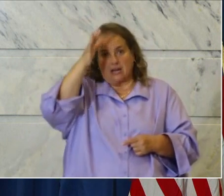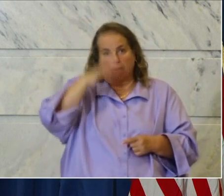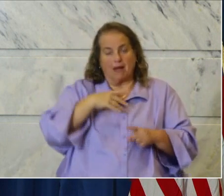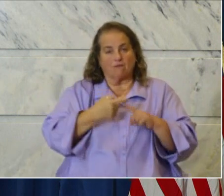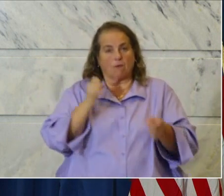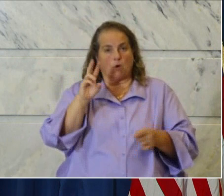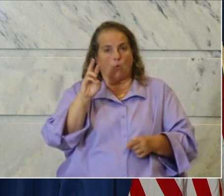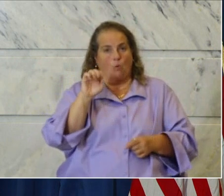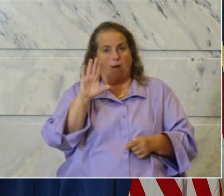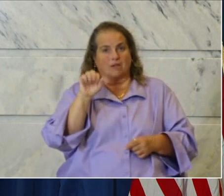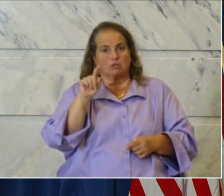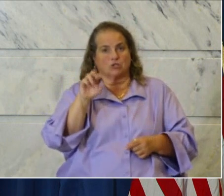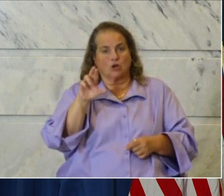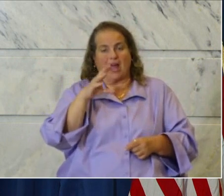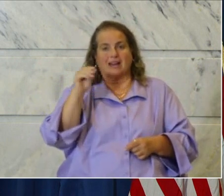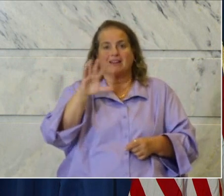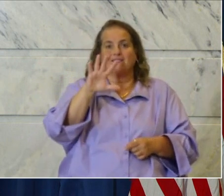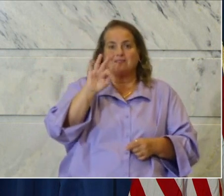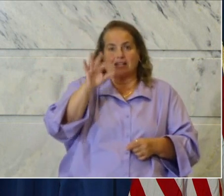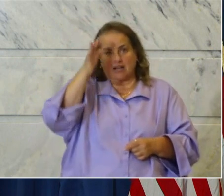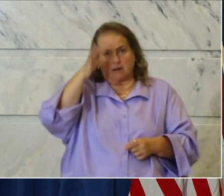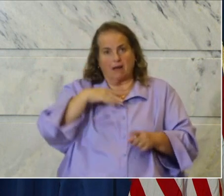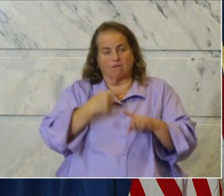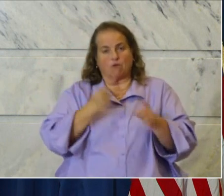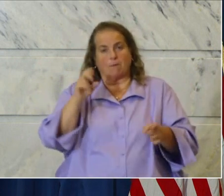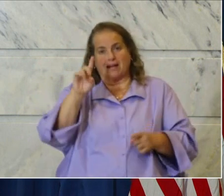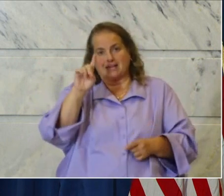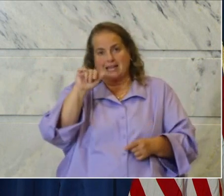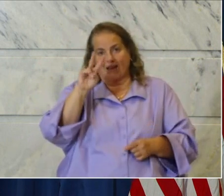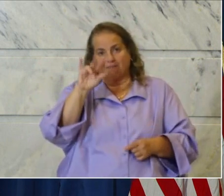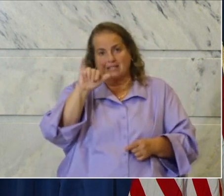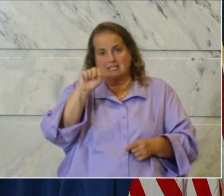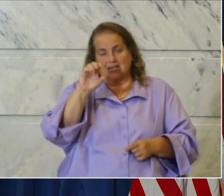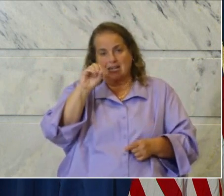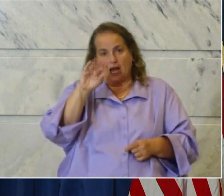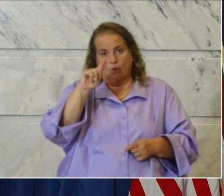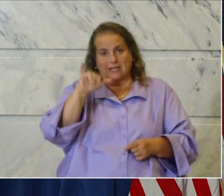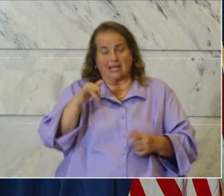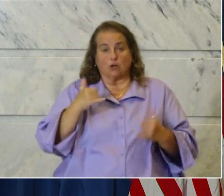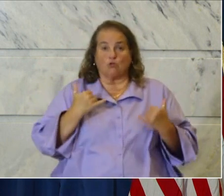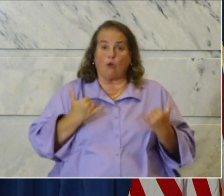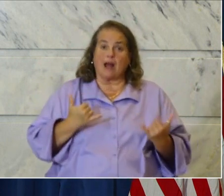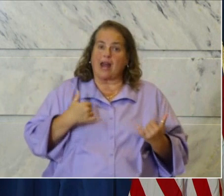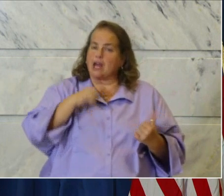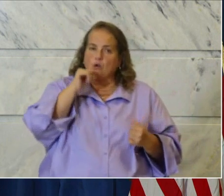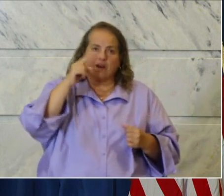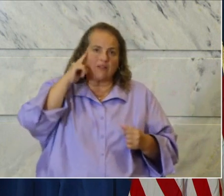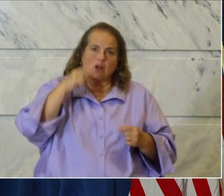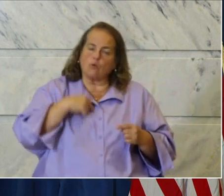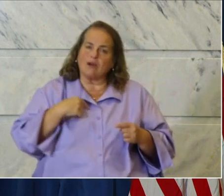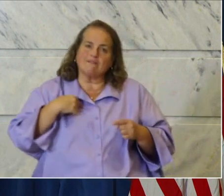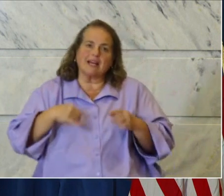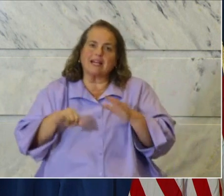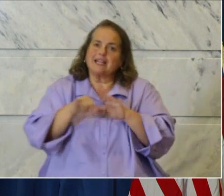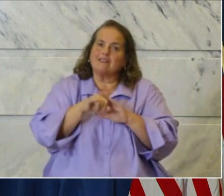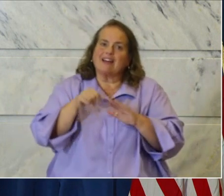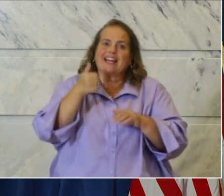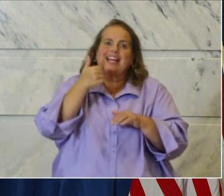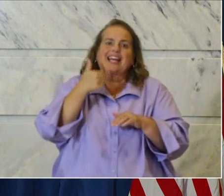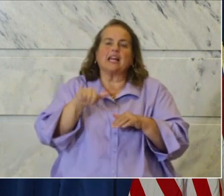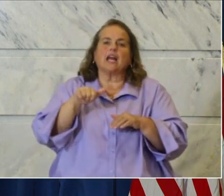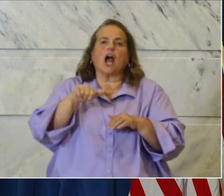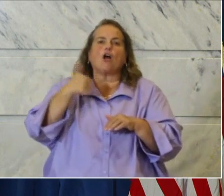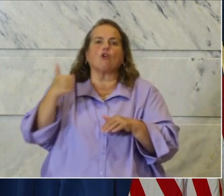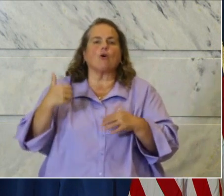Webster County, and a 59-year-old man from Davis County. And right now, I don't think we have identified any underlying